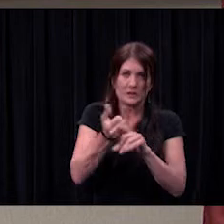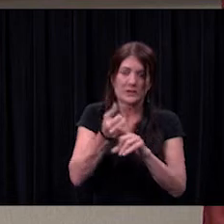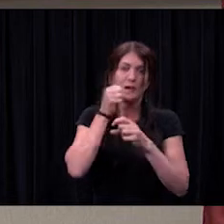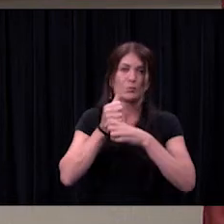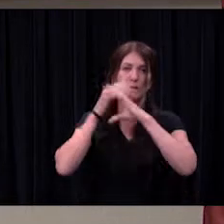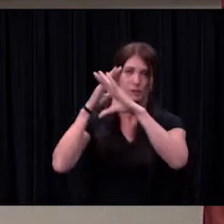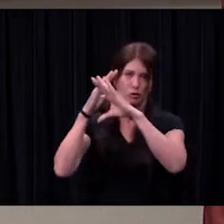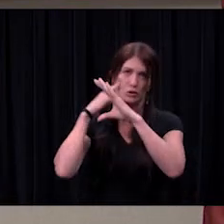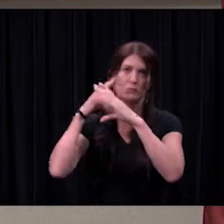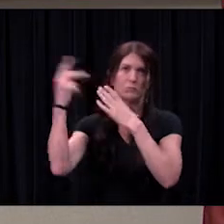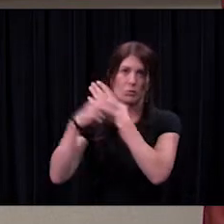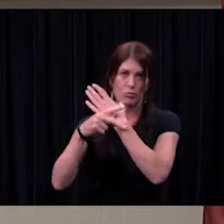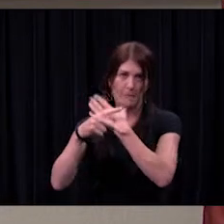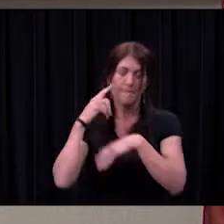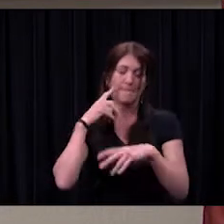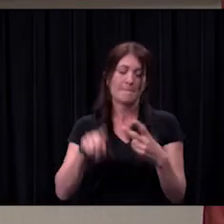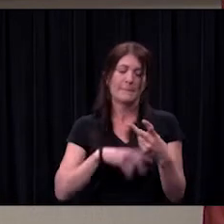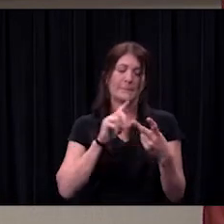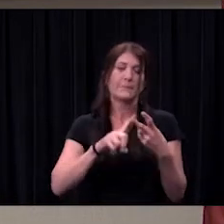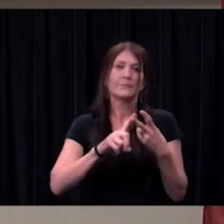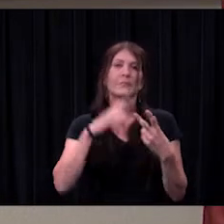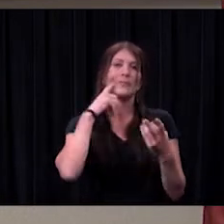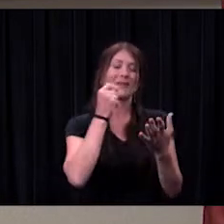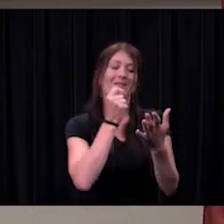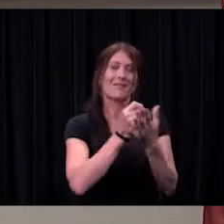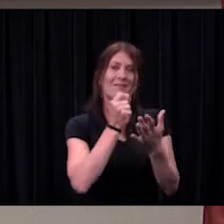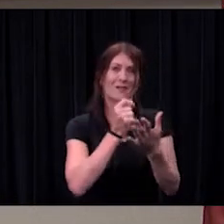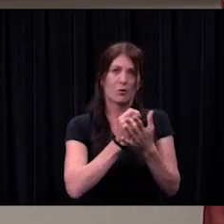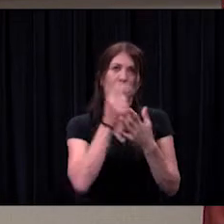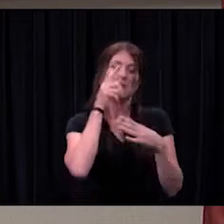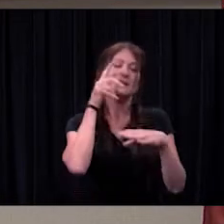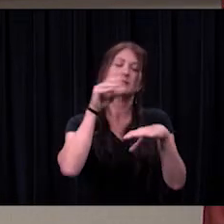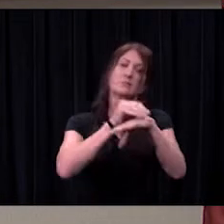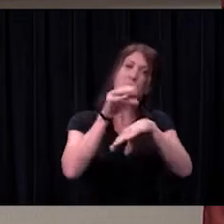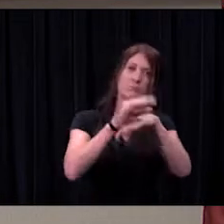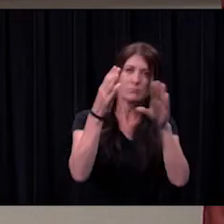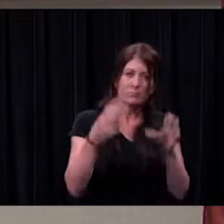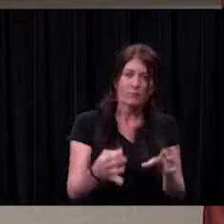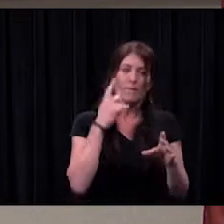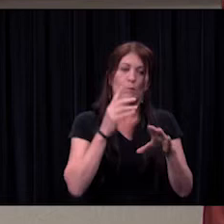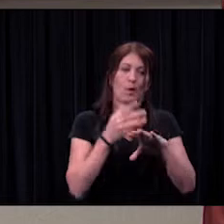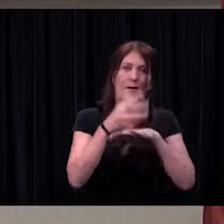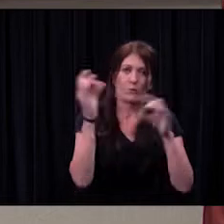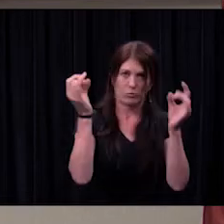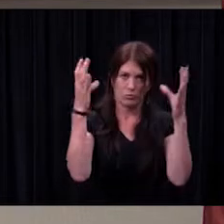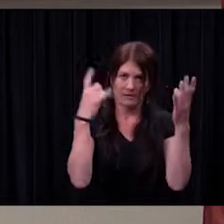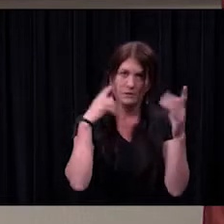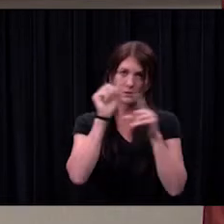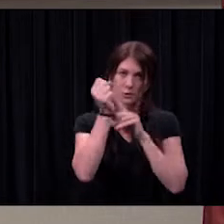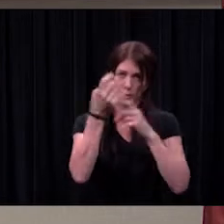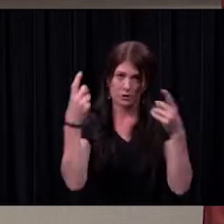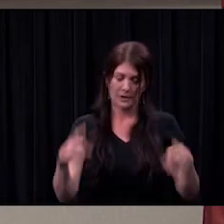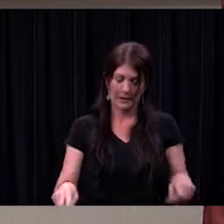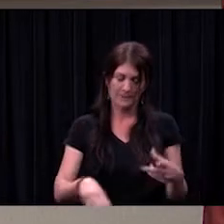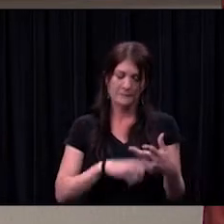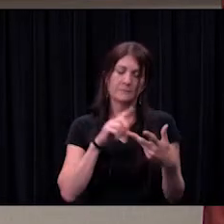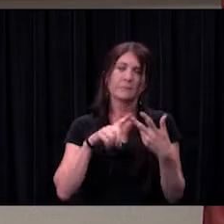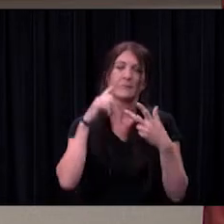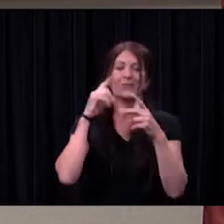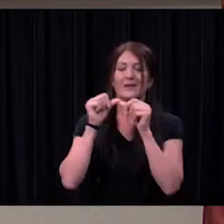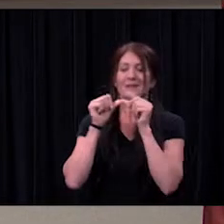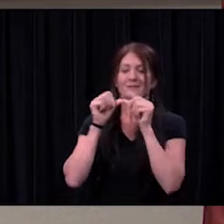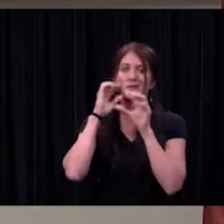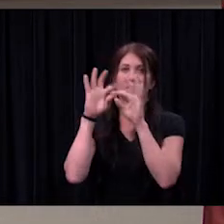therapists for staff debriefing after crises, trainers for mental health first aid staff training, consistent family and